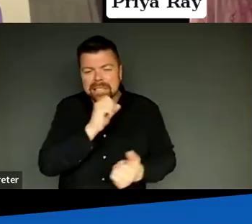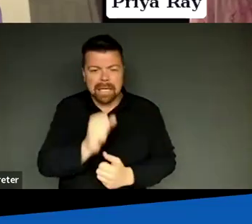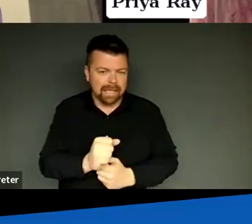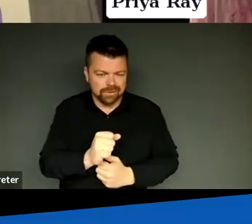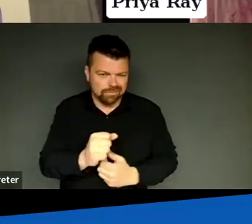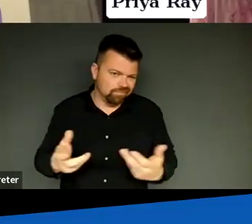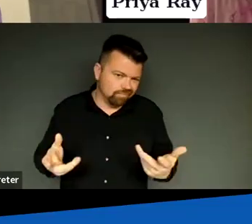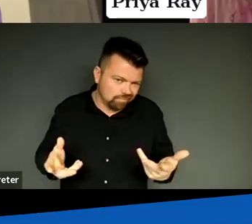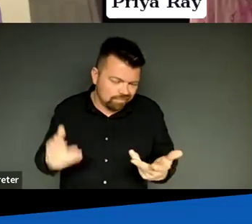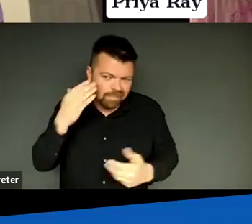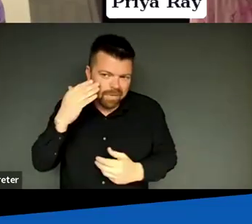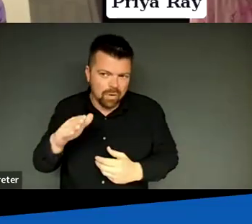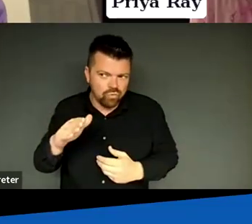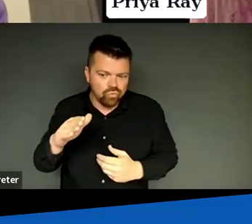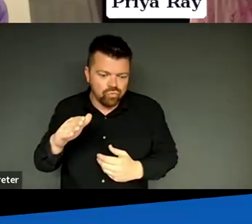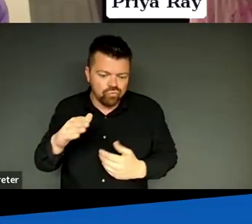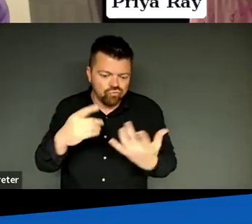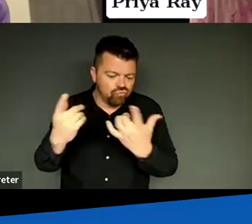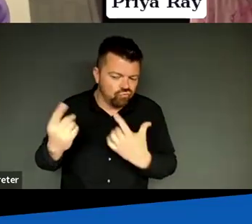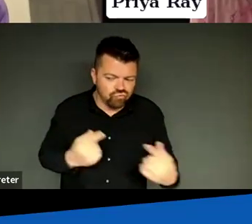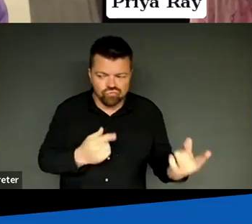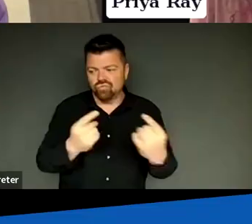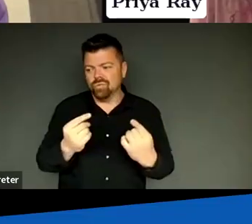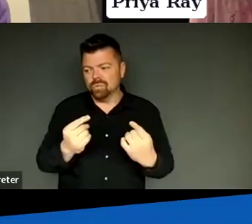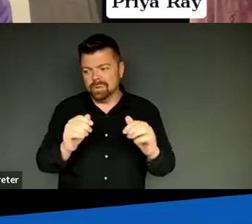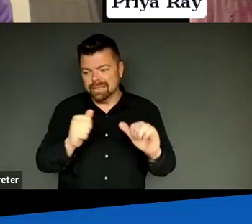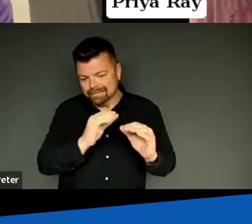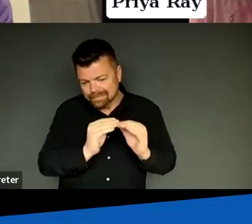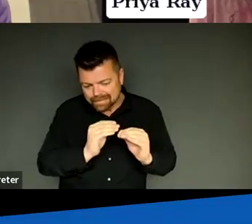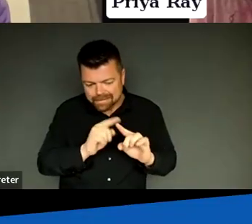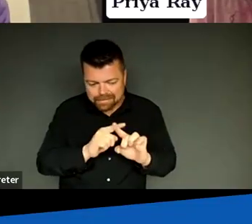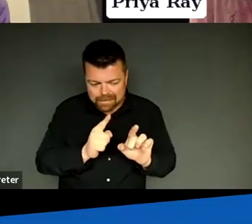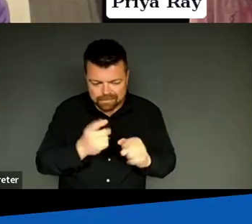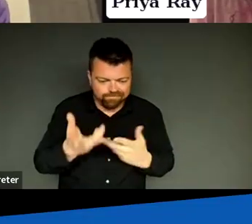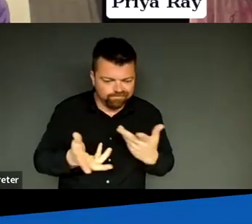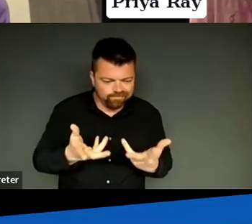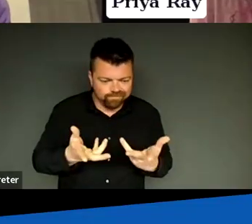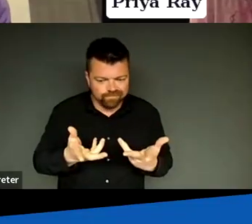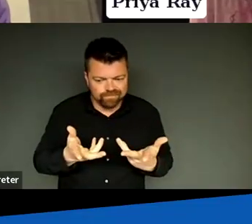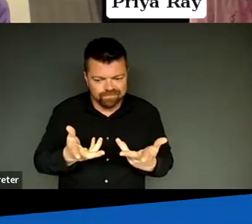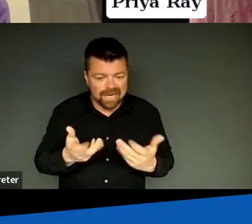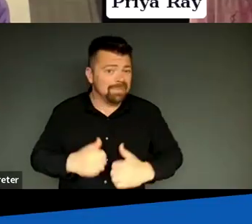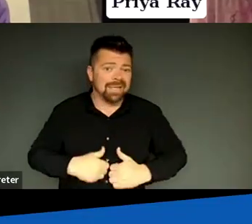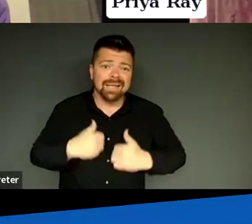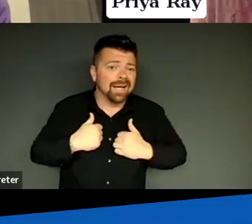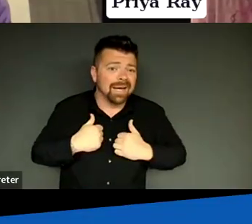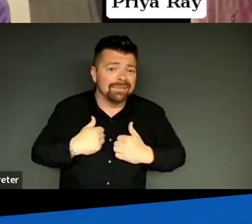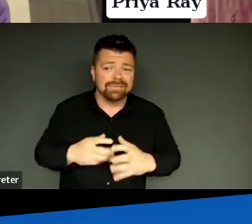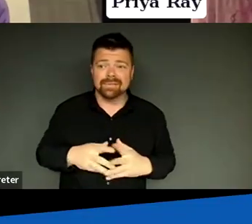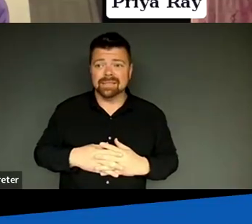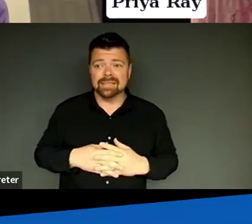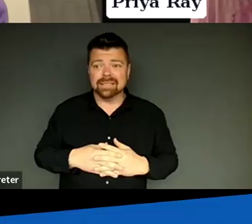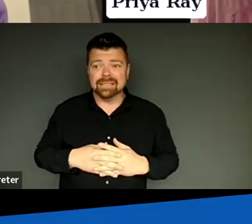I definitely don't know if we can do anything about it, but it's just, part of life, like